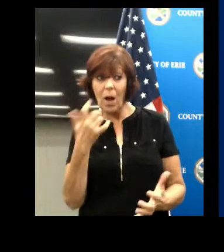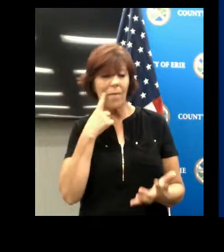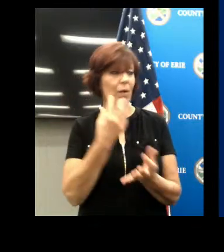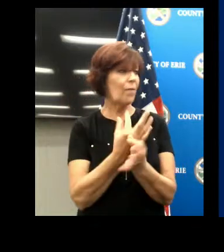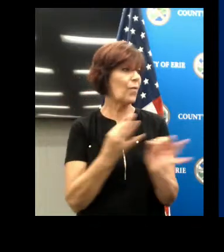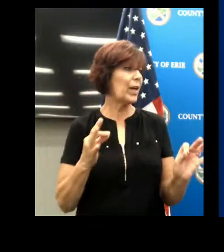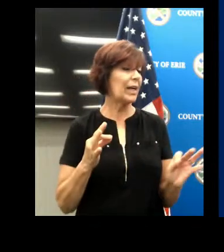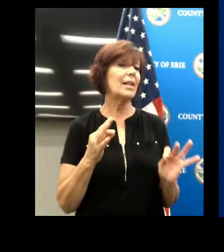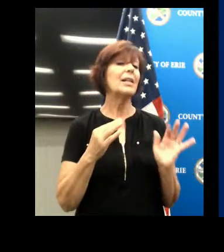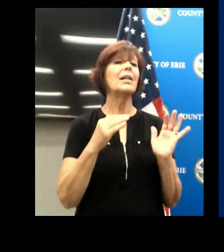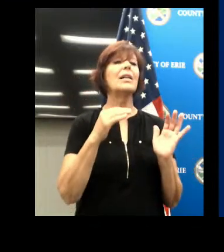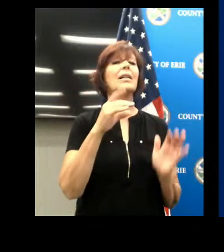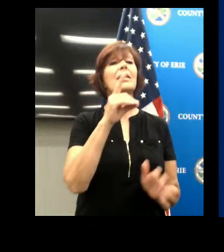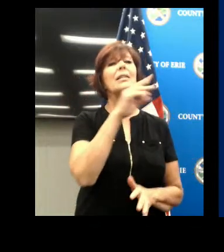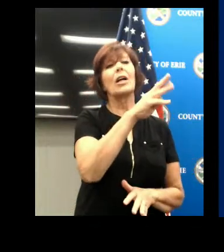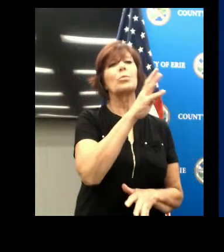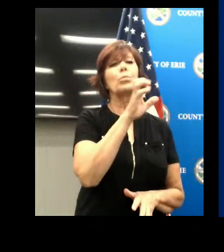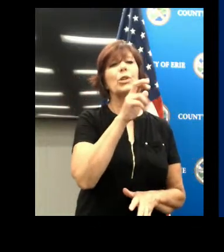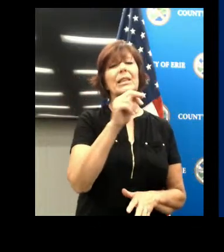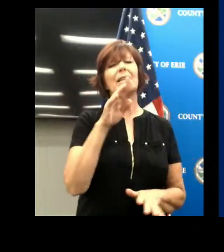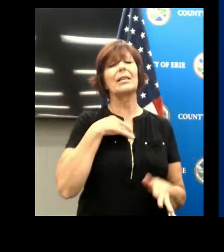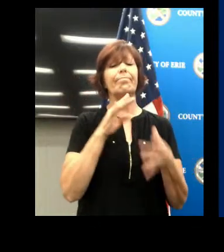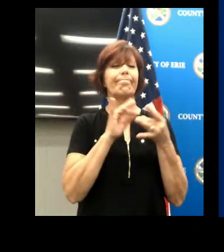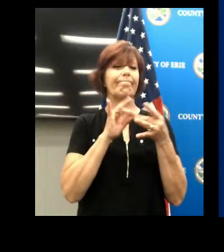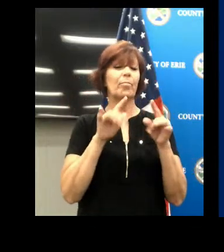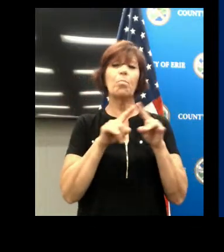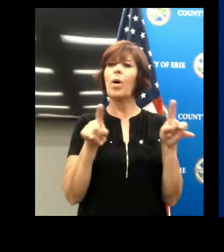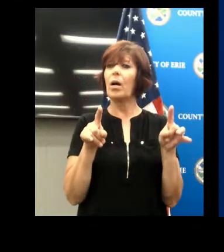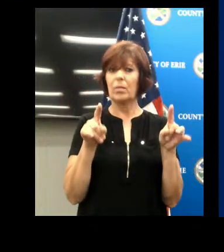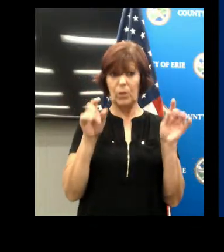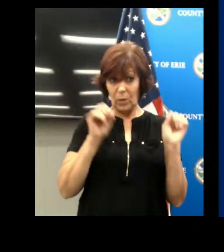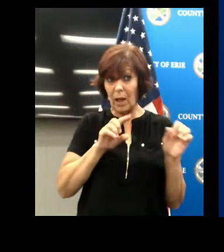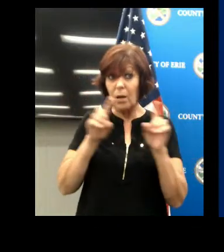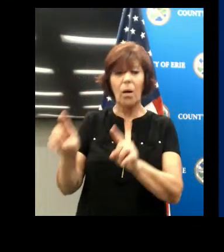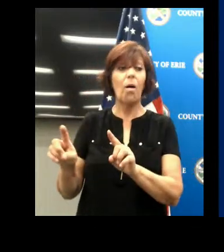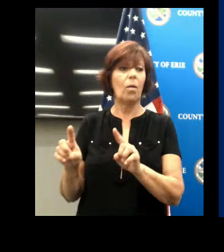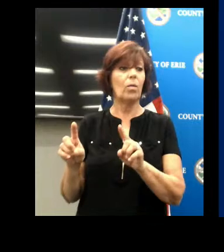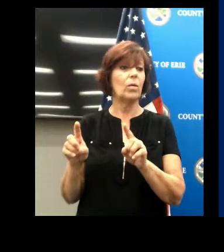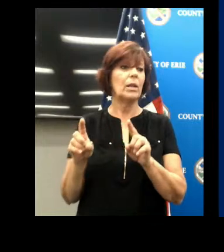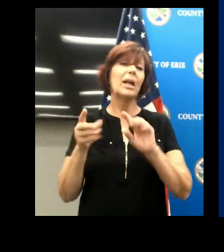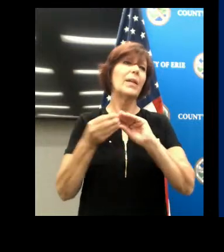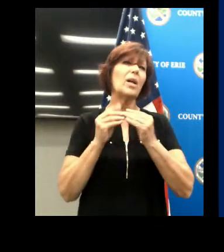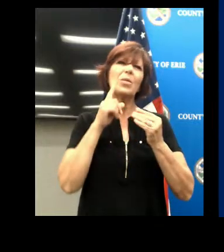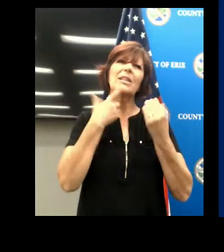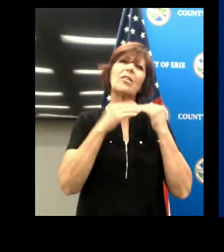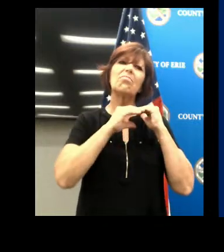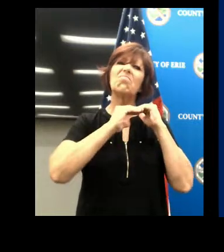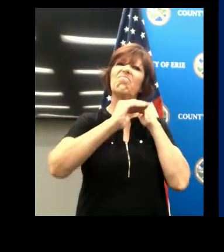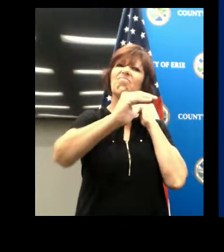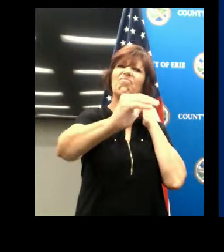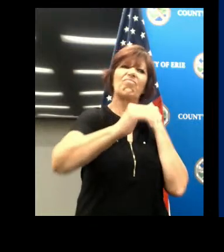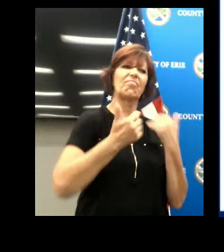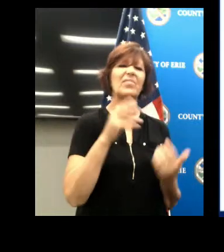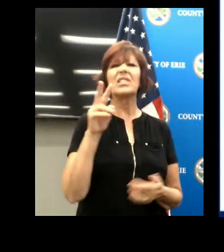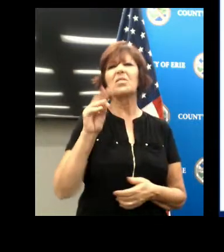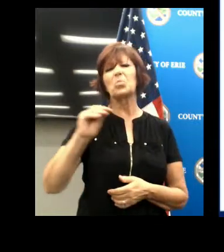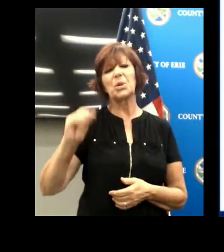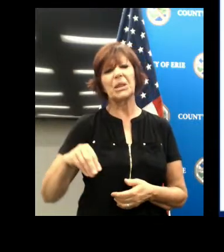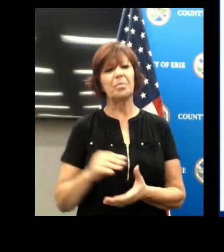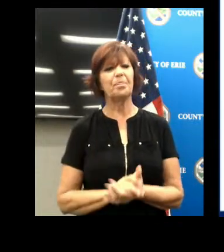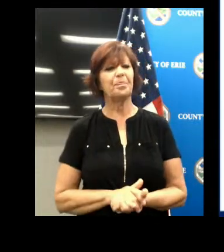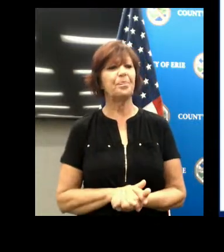Dr. Burstein talk about that soon. But they are available, and the numbers are pretty much staying the same in that 7%